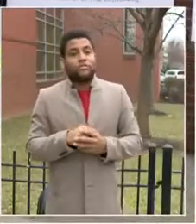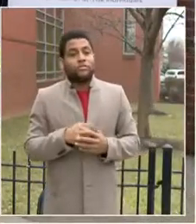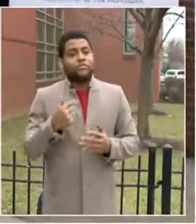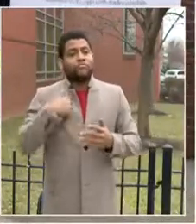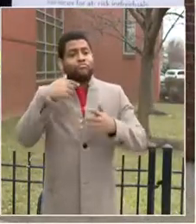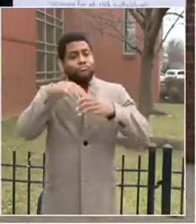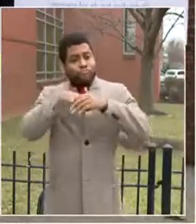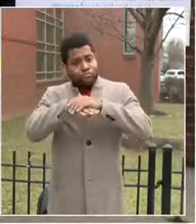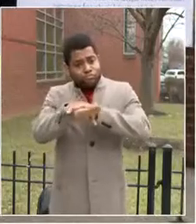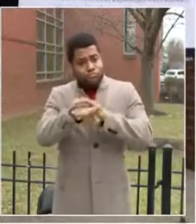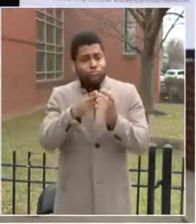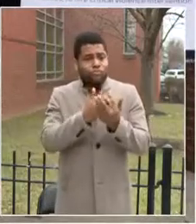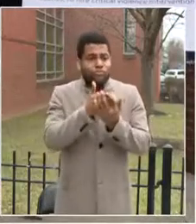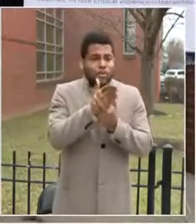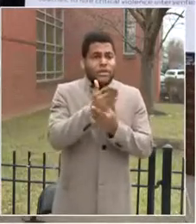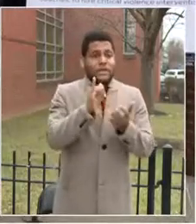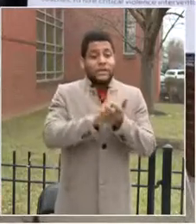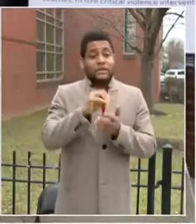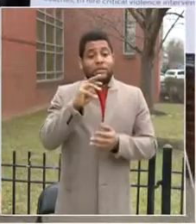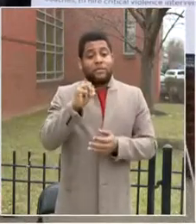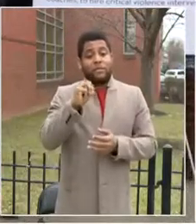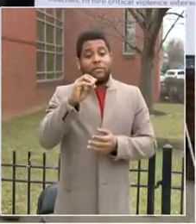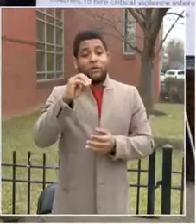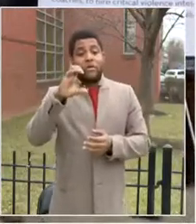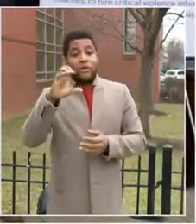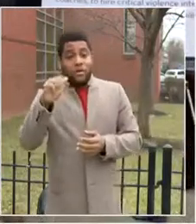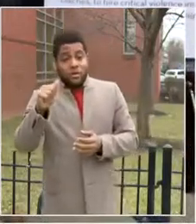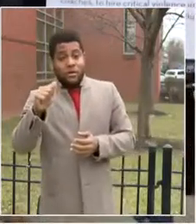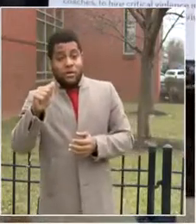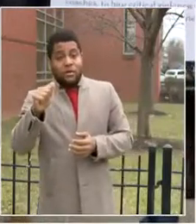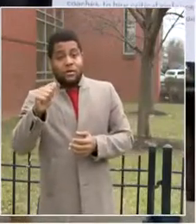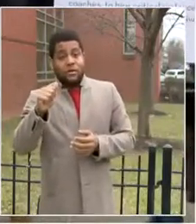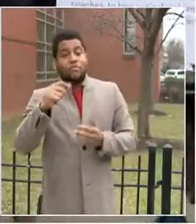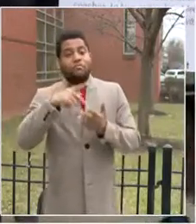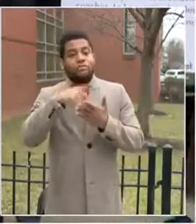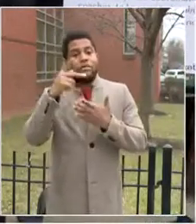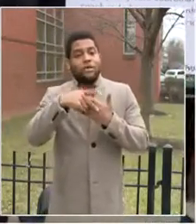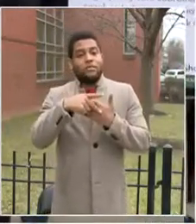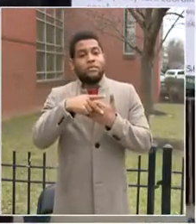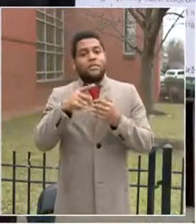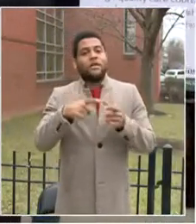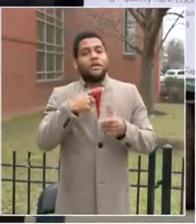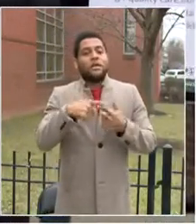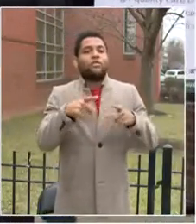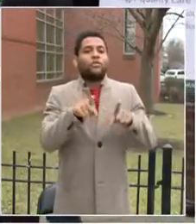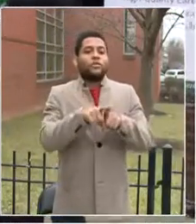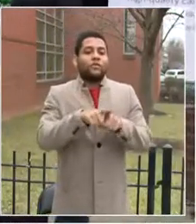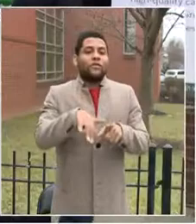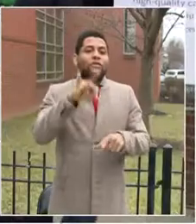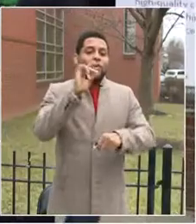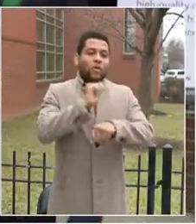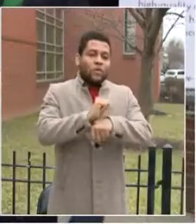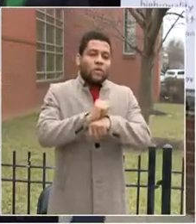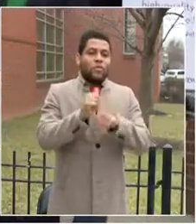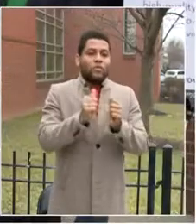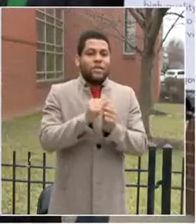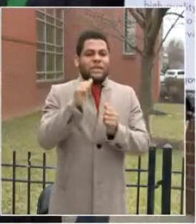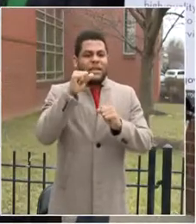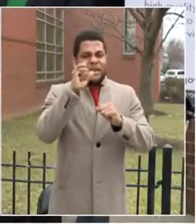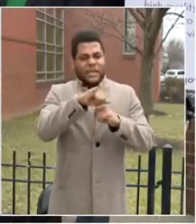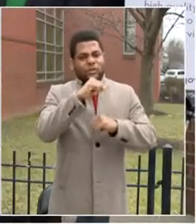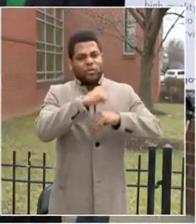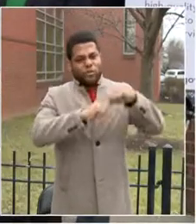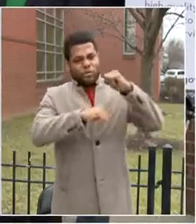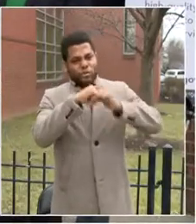actually with my peer navigator here assisting me as well to actually find employment with Trusted Solution Group Construction Company. I've